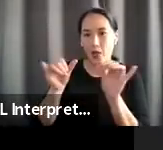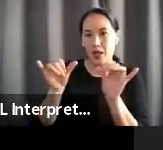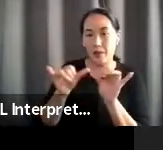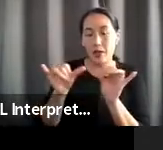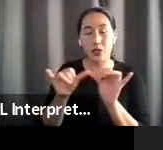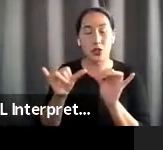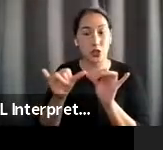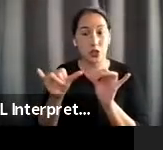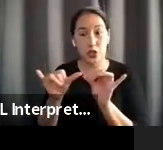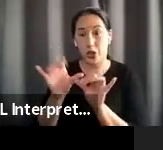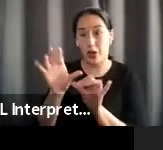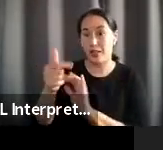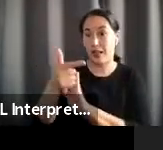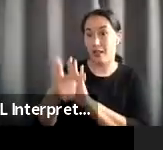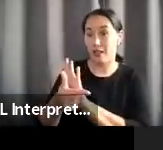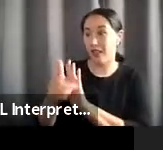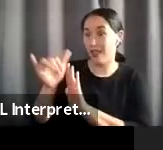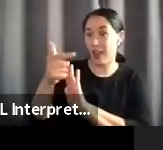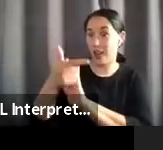people who,